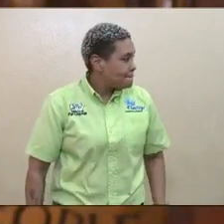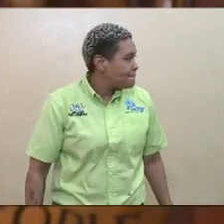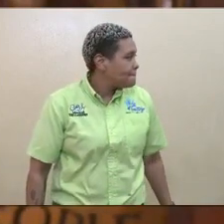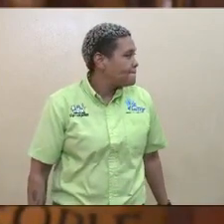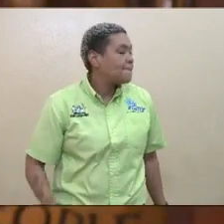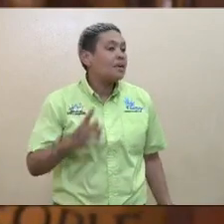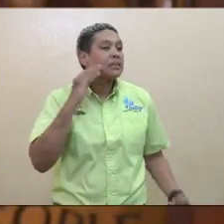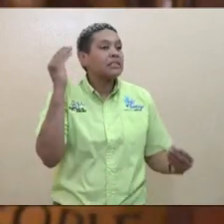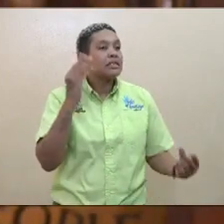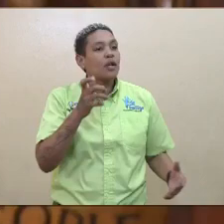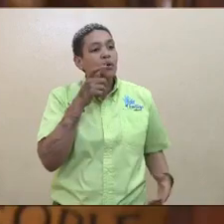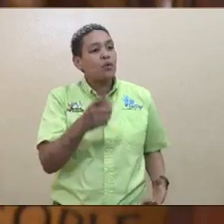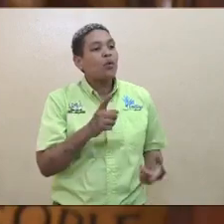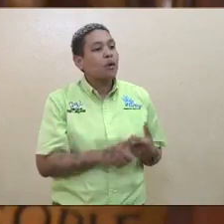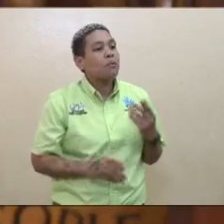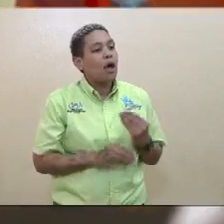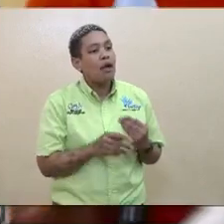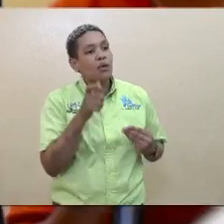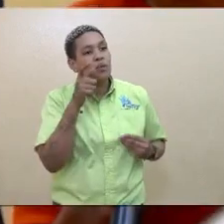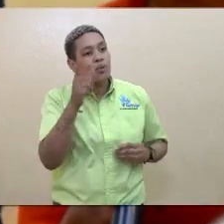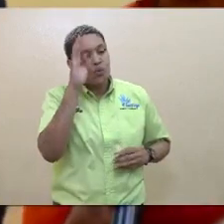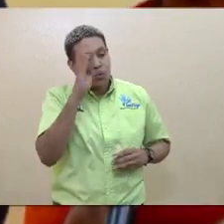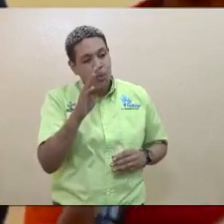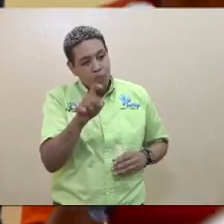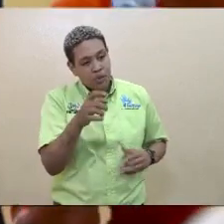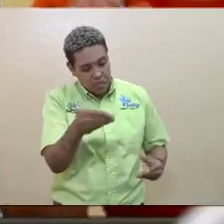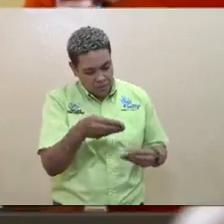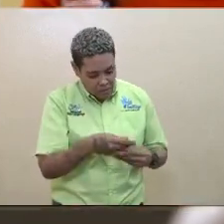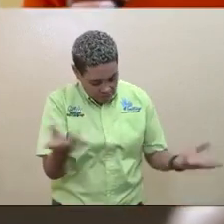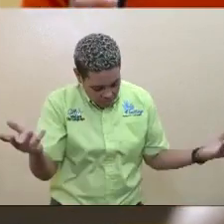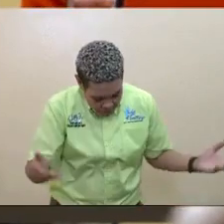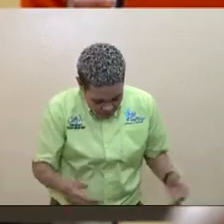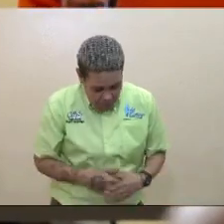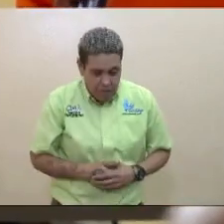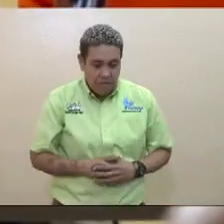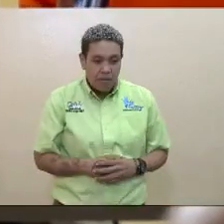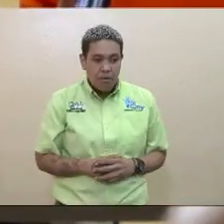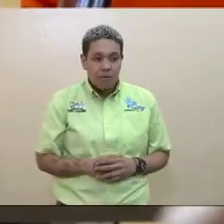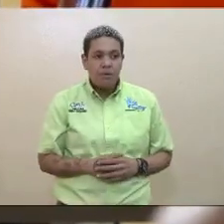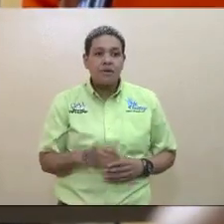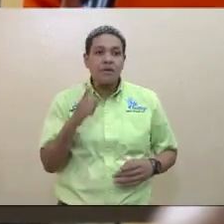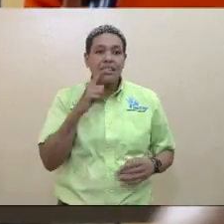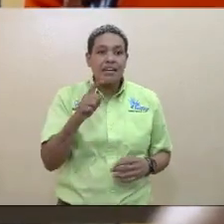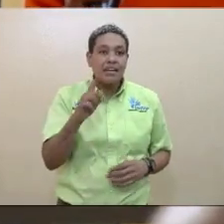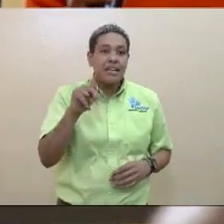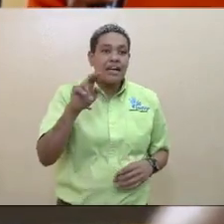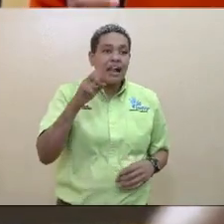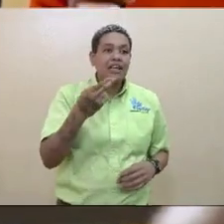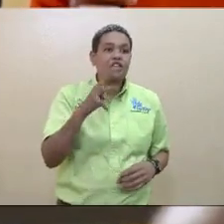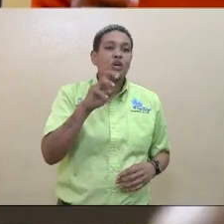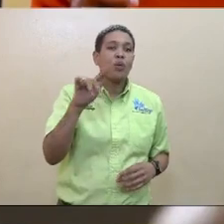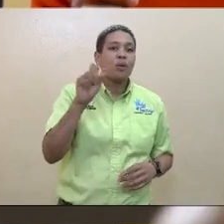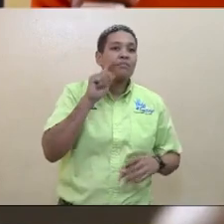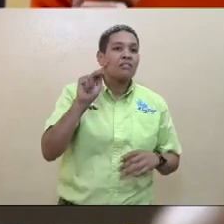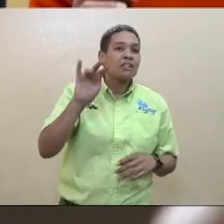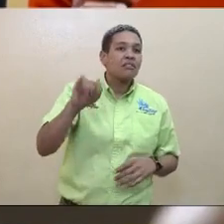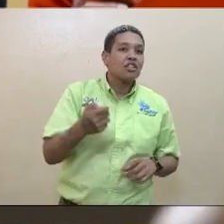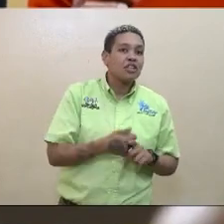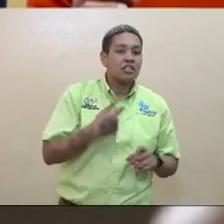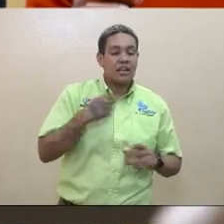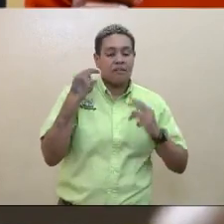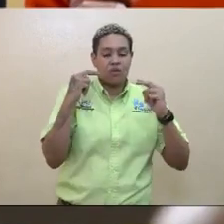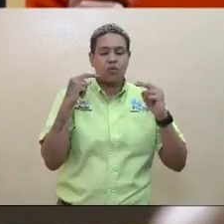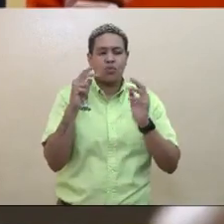And tell us who you are and who is you are directing the question to. Thank you so much. Alicia Williams here from Television Jamaica. I'm a news